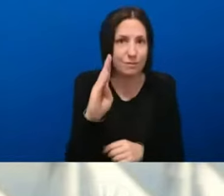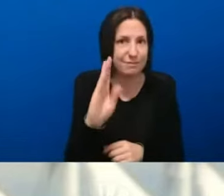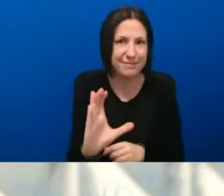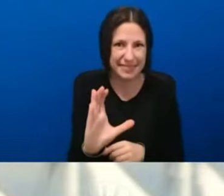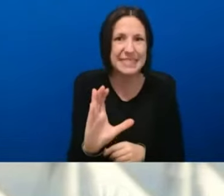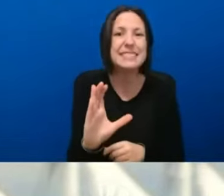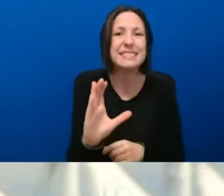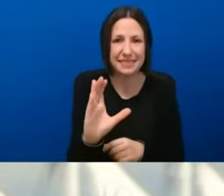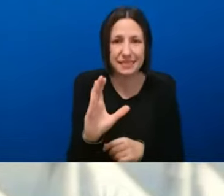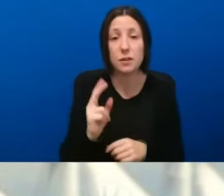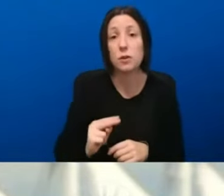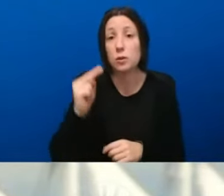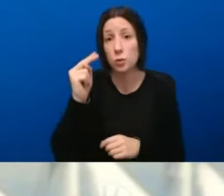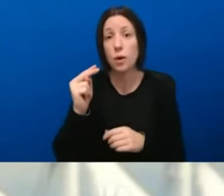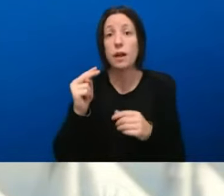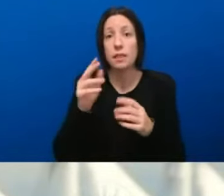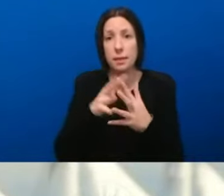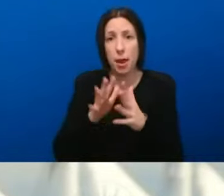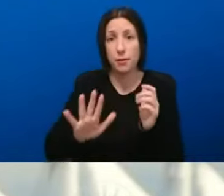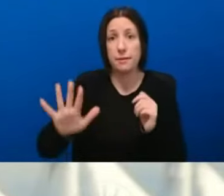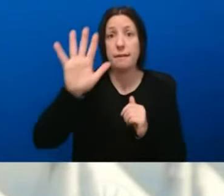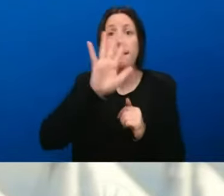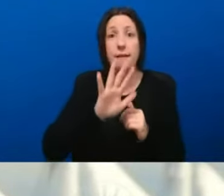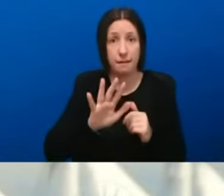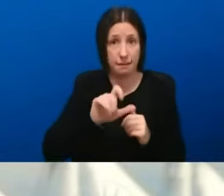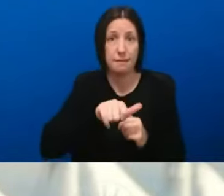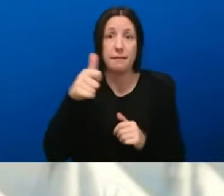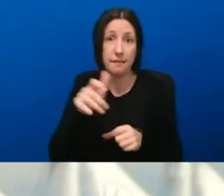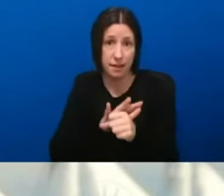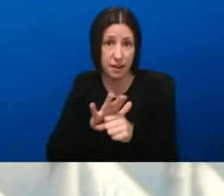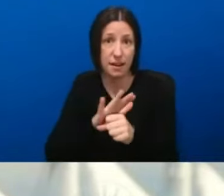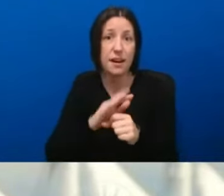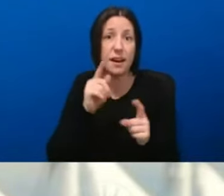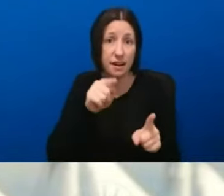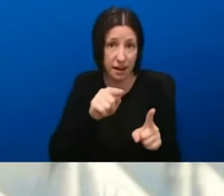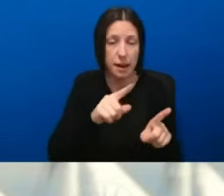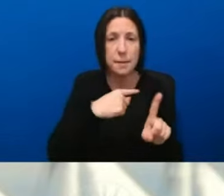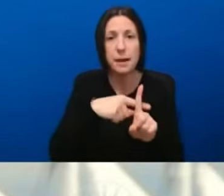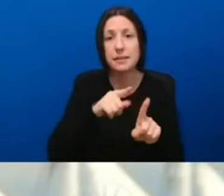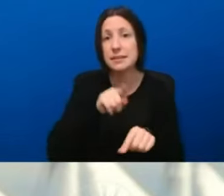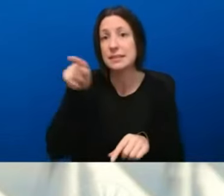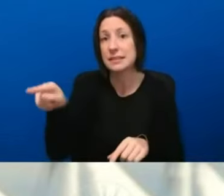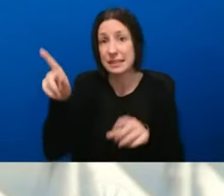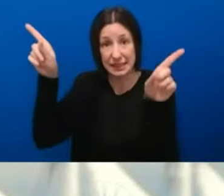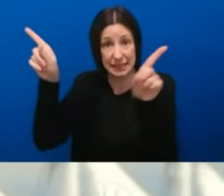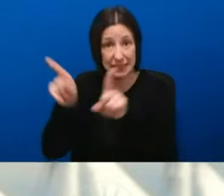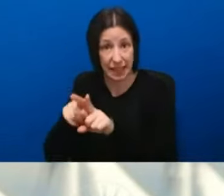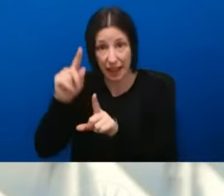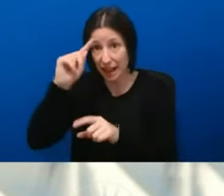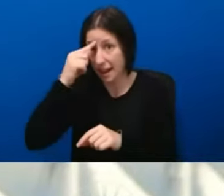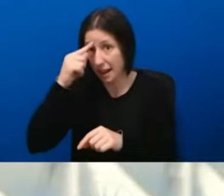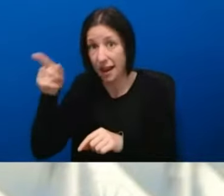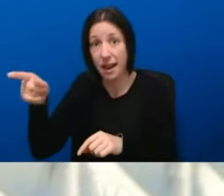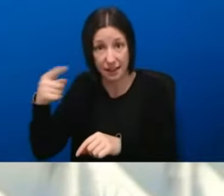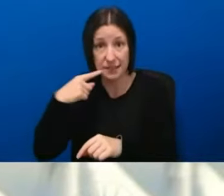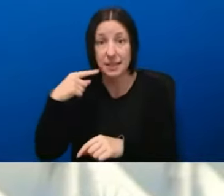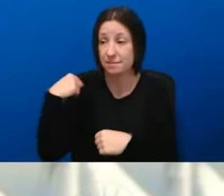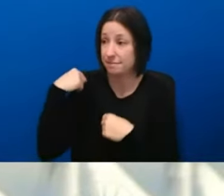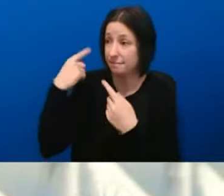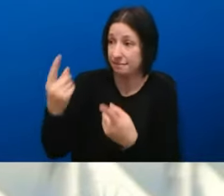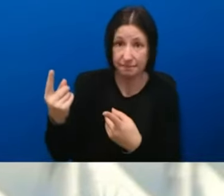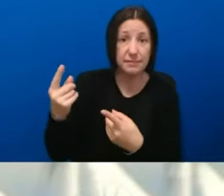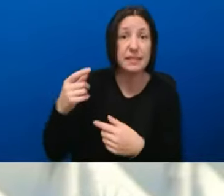alone in this. Drought conditions in North America, indeed, I was reading this morning that in India, they've had the least amount of